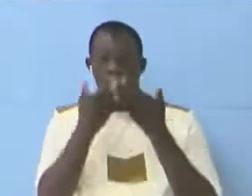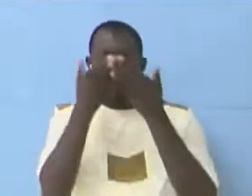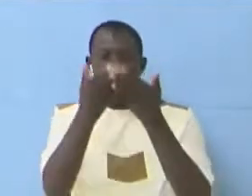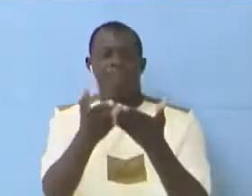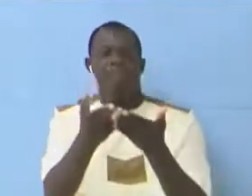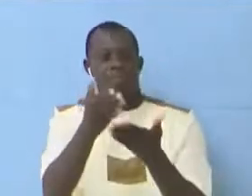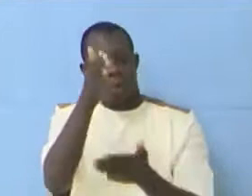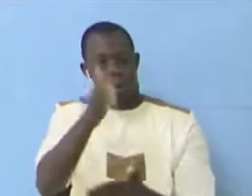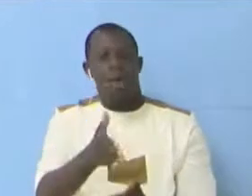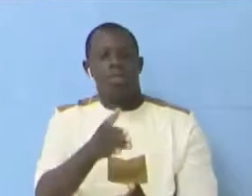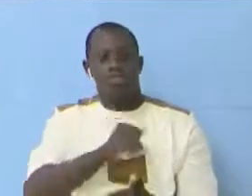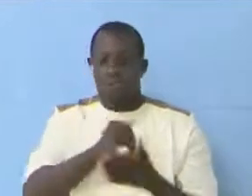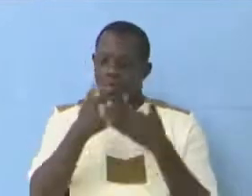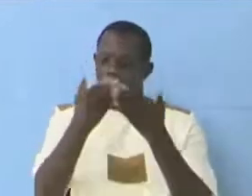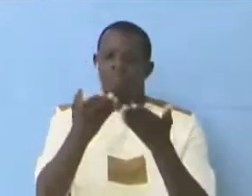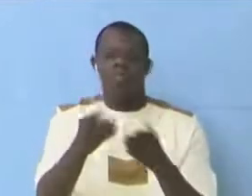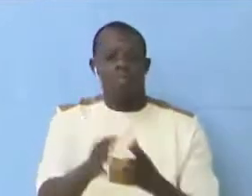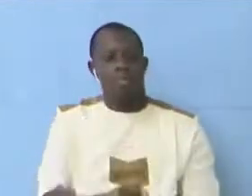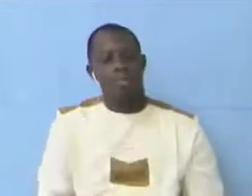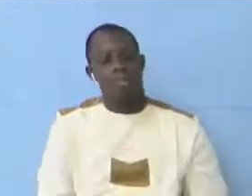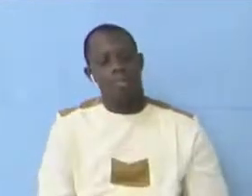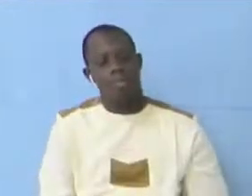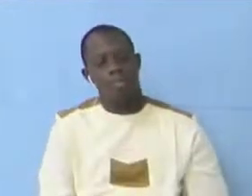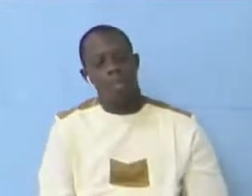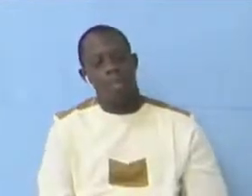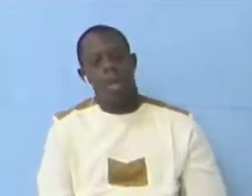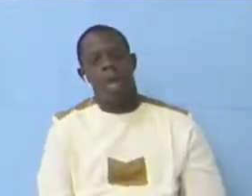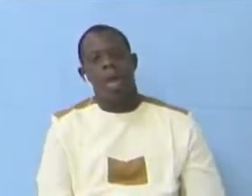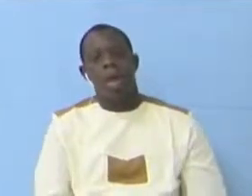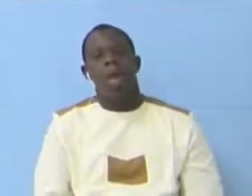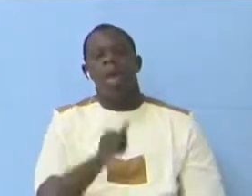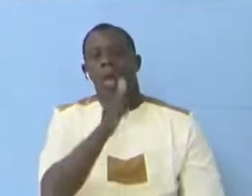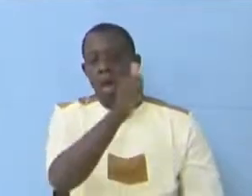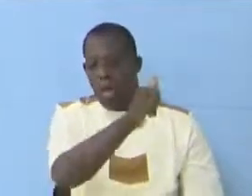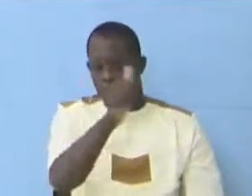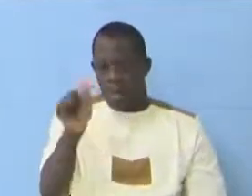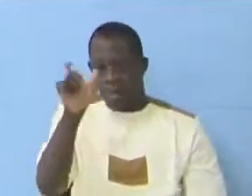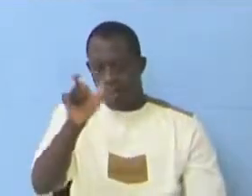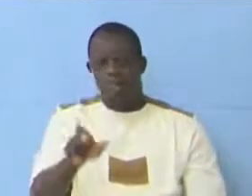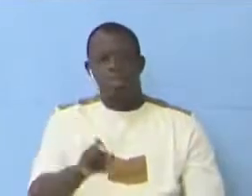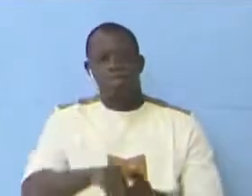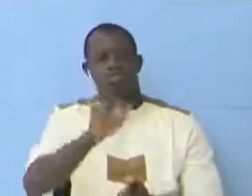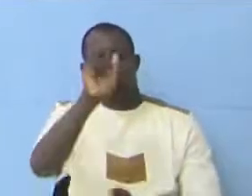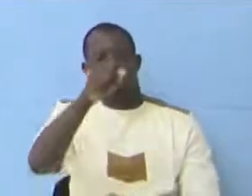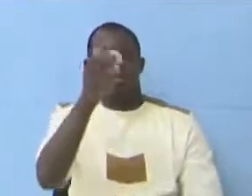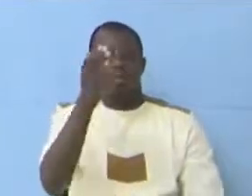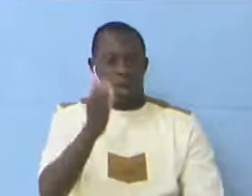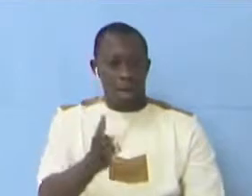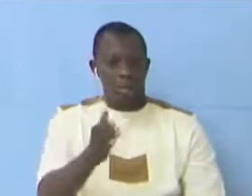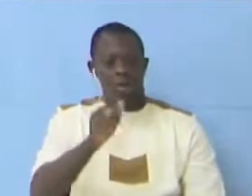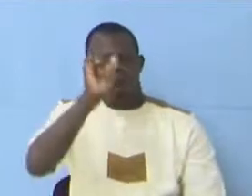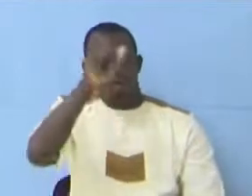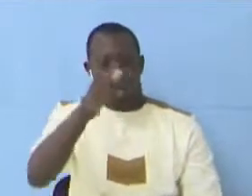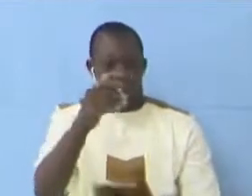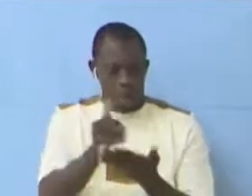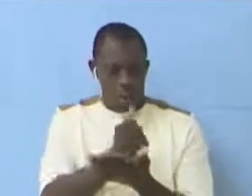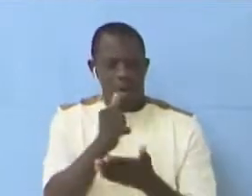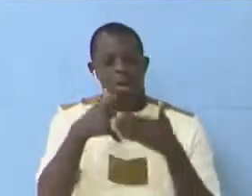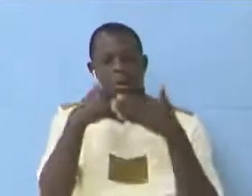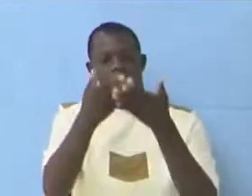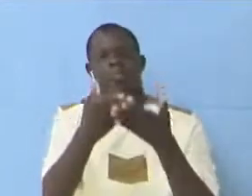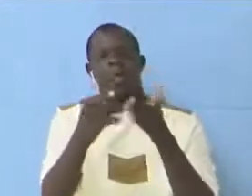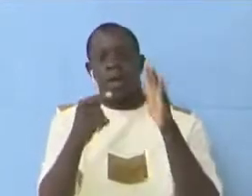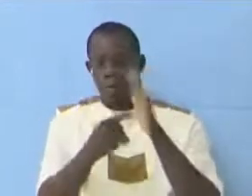And give each other all what one deserves. kenn ku nekk ñu jox la sa àq ak sa yelleef. And protect